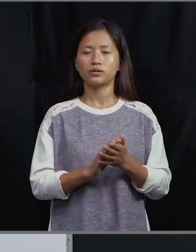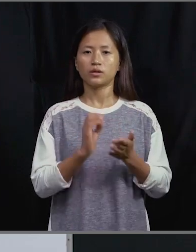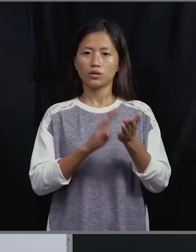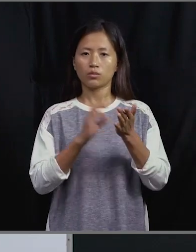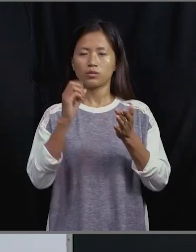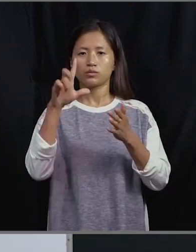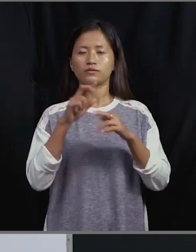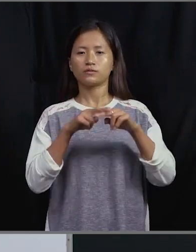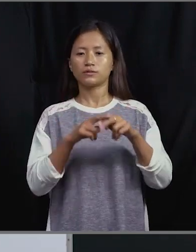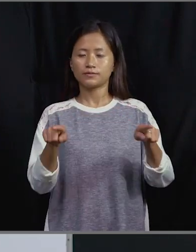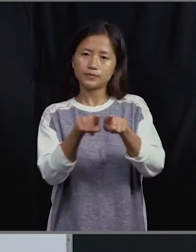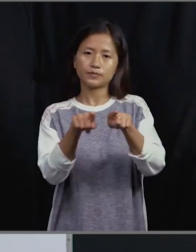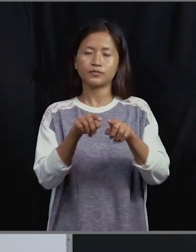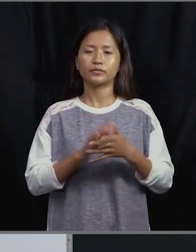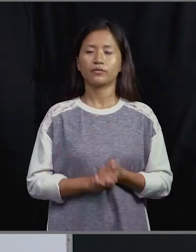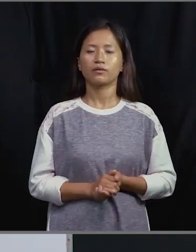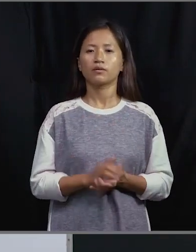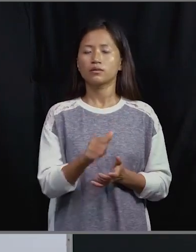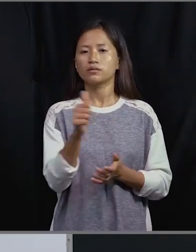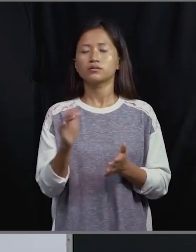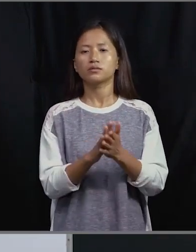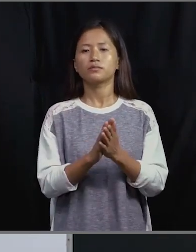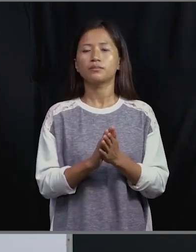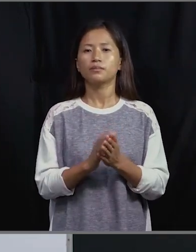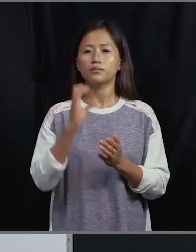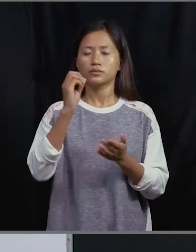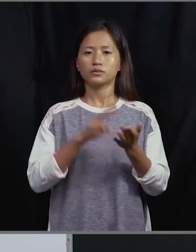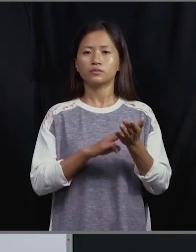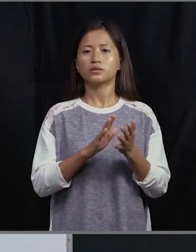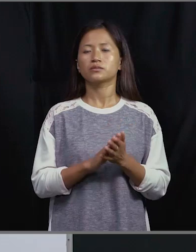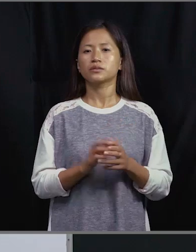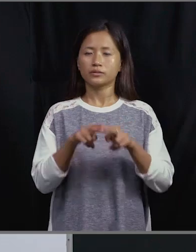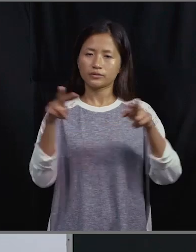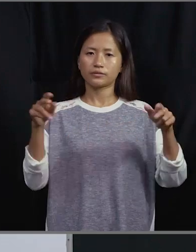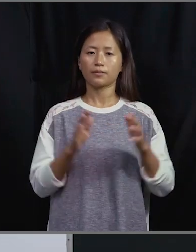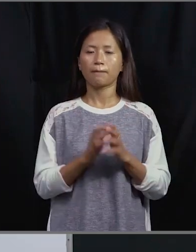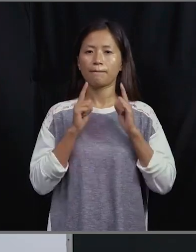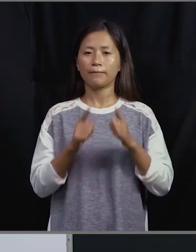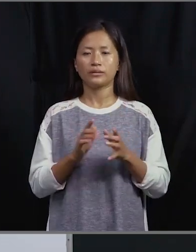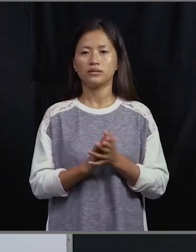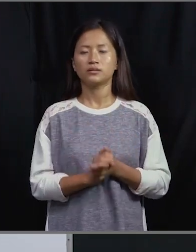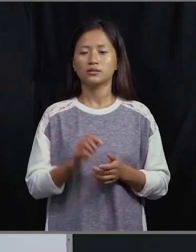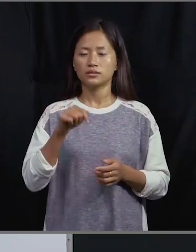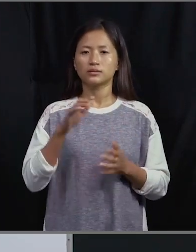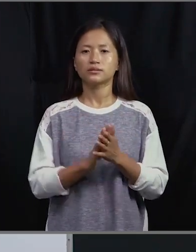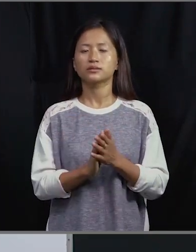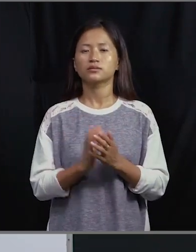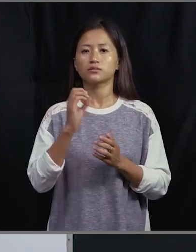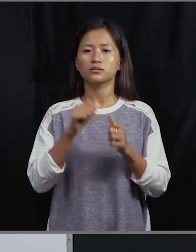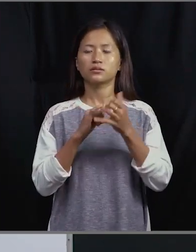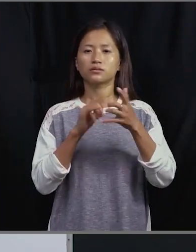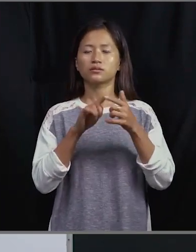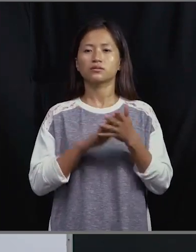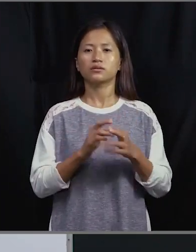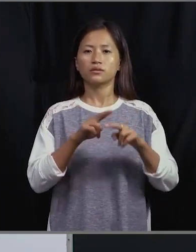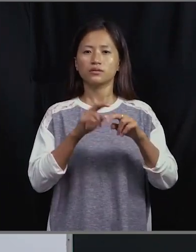formulas are the same. In other compounds, they may be different. But in this case, the empirical